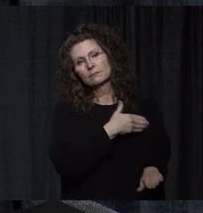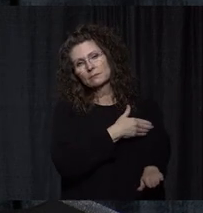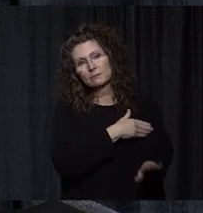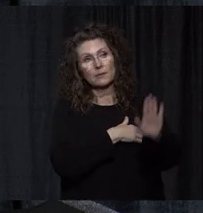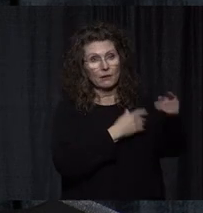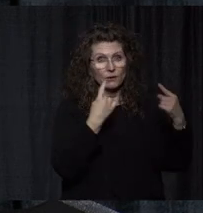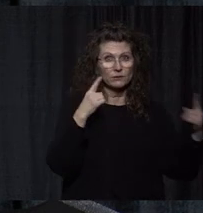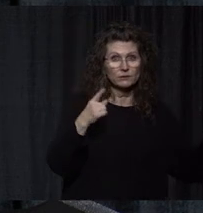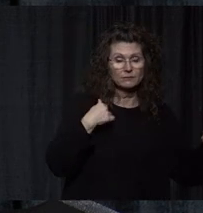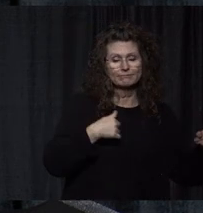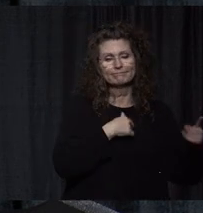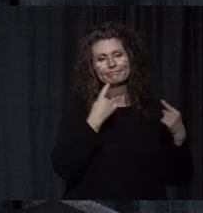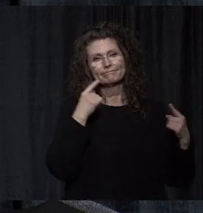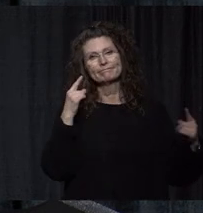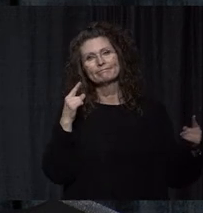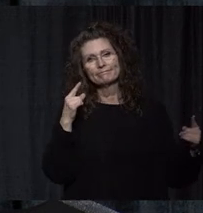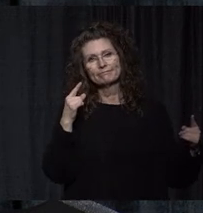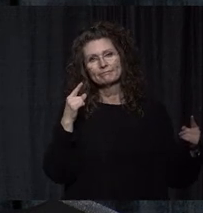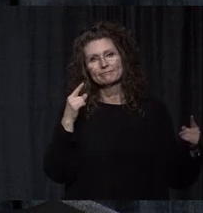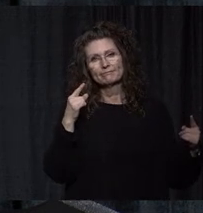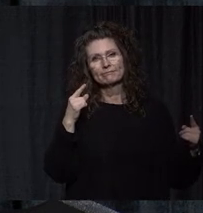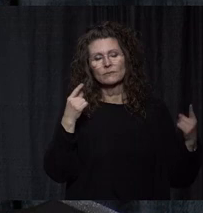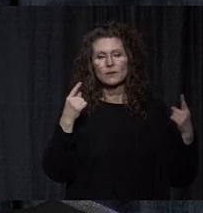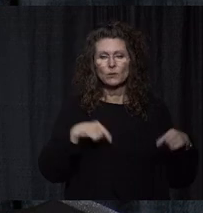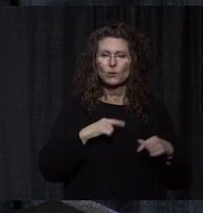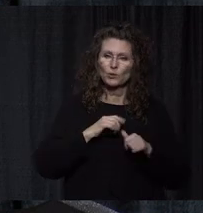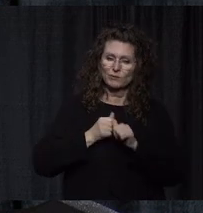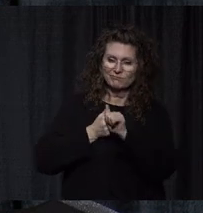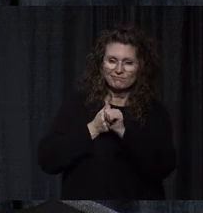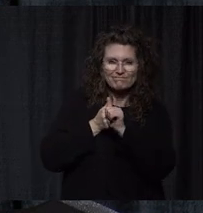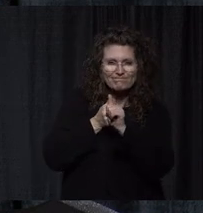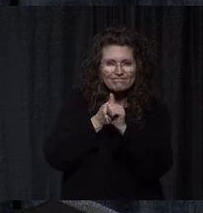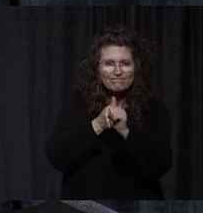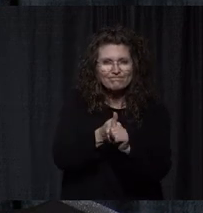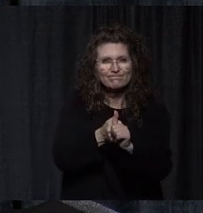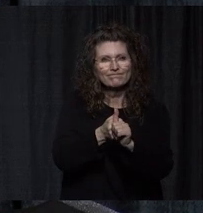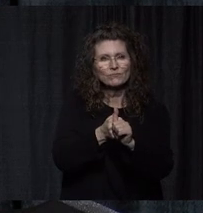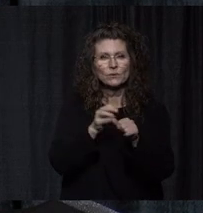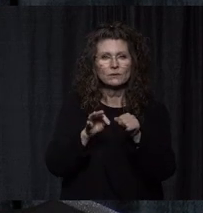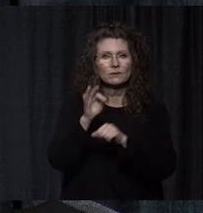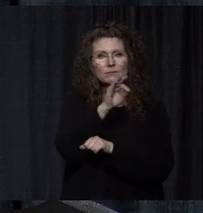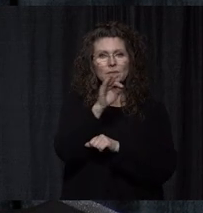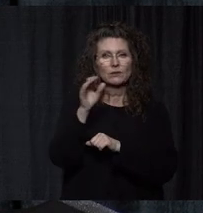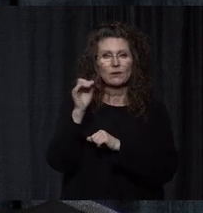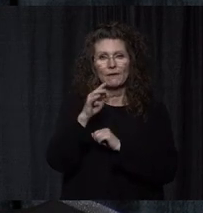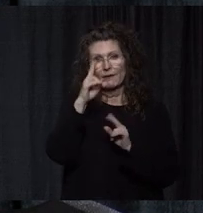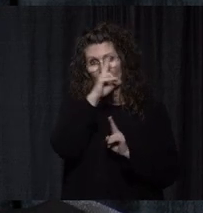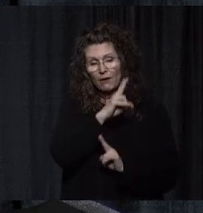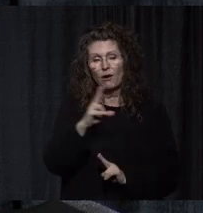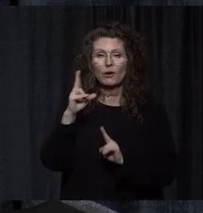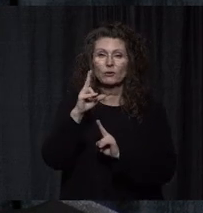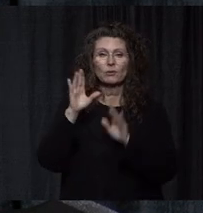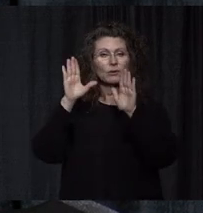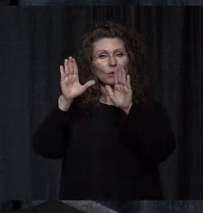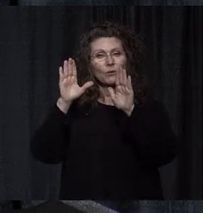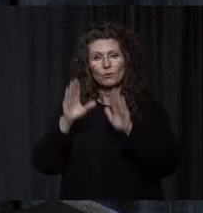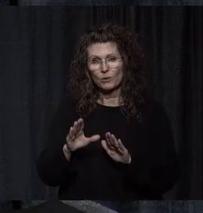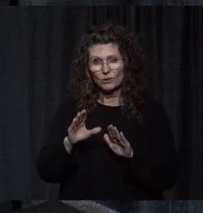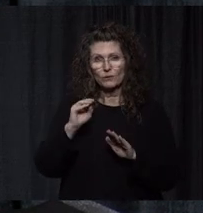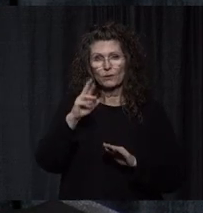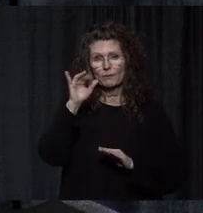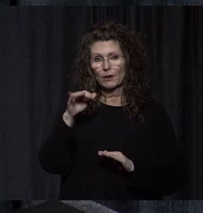means having and staying true to the spirit of the Honorable, late great Honorable Rosemary